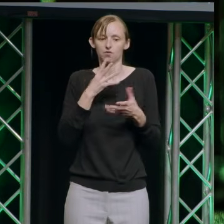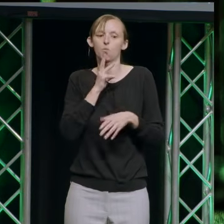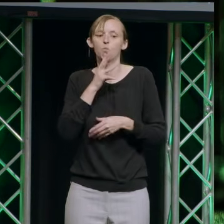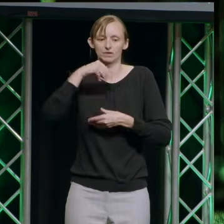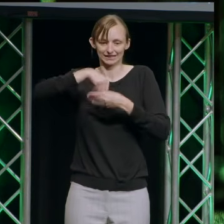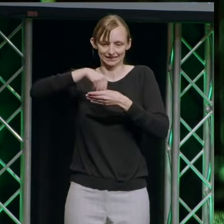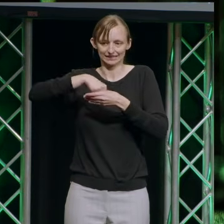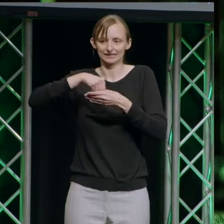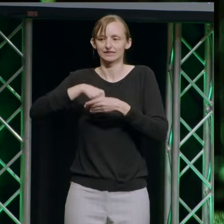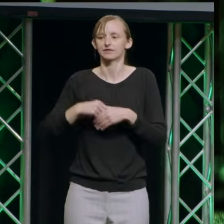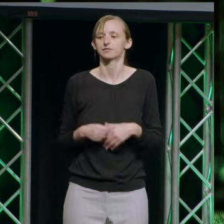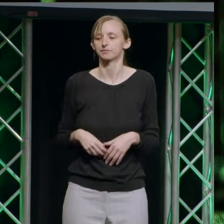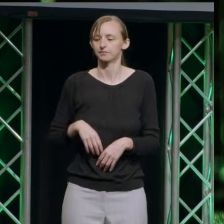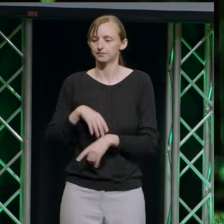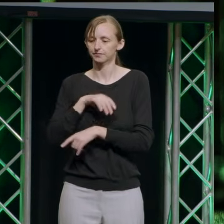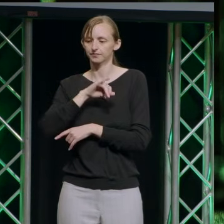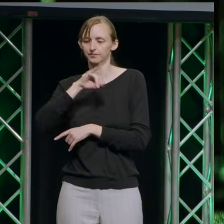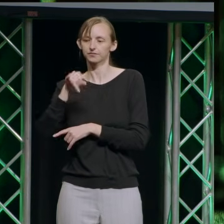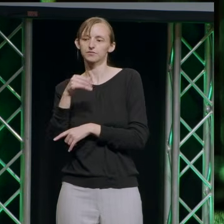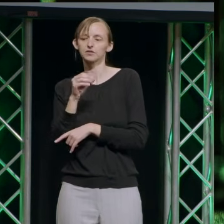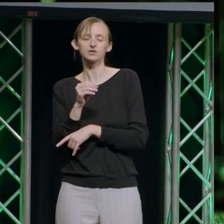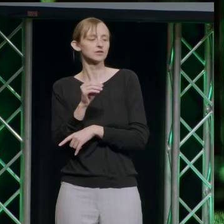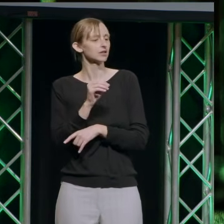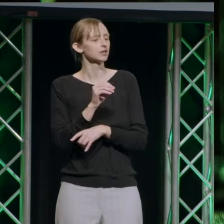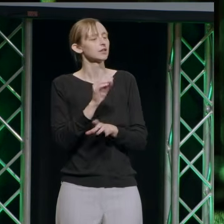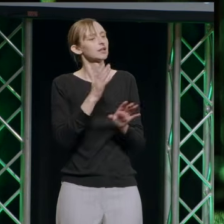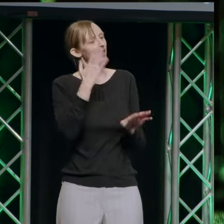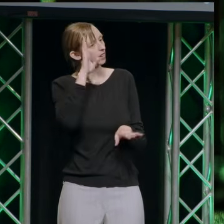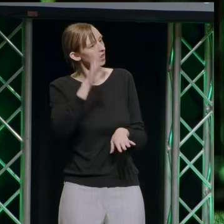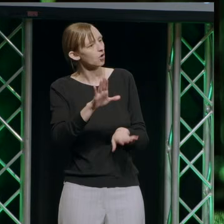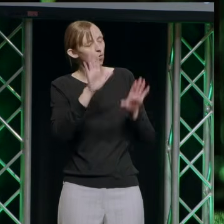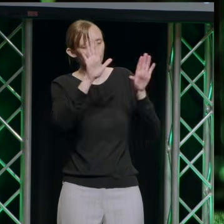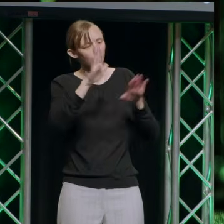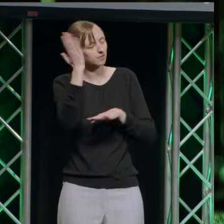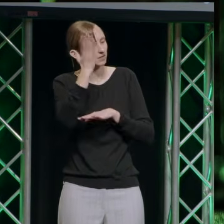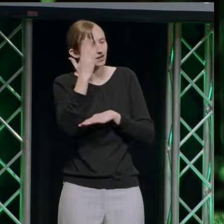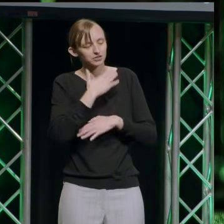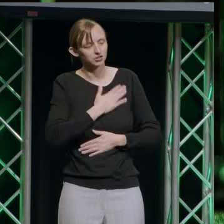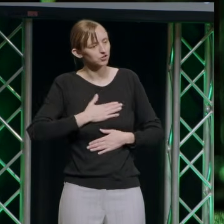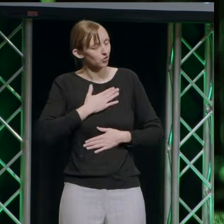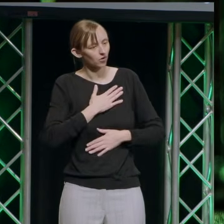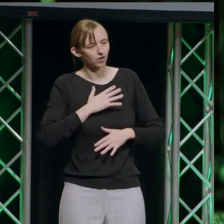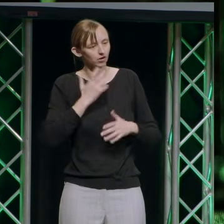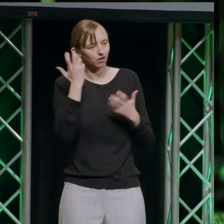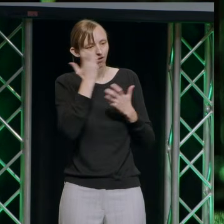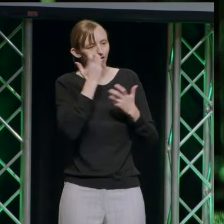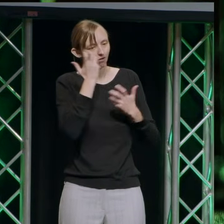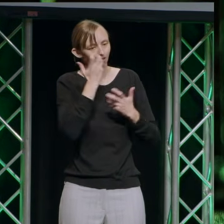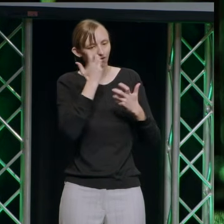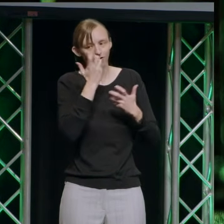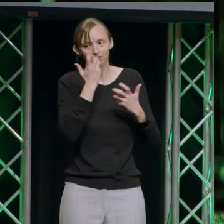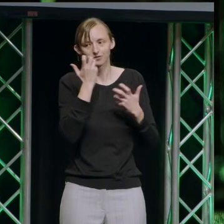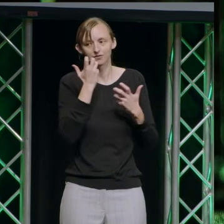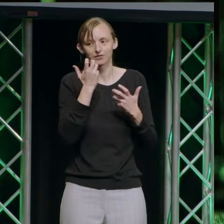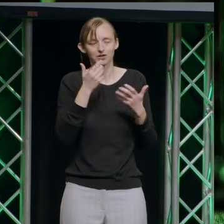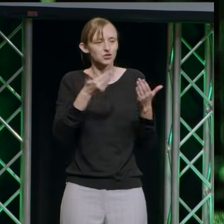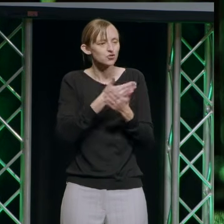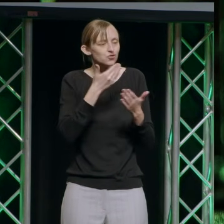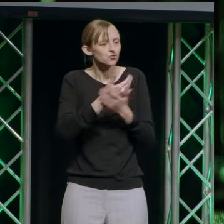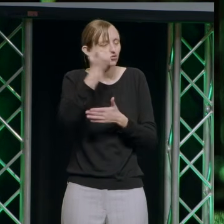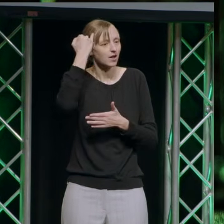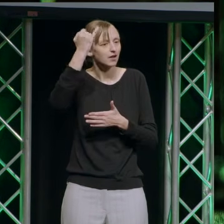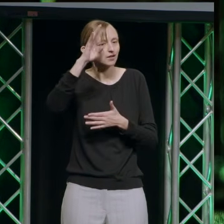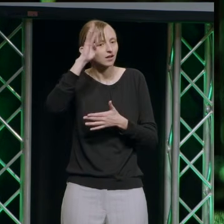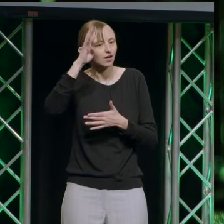Thank you. Hi, Jinali. Great. I loved your presentation, and it's really fabulous to see somebody doing something so innovative and